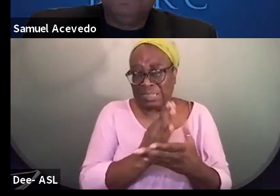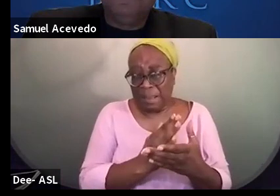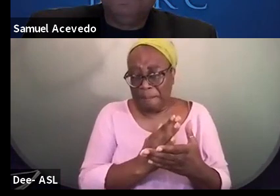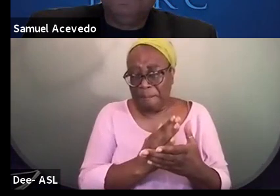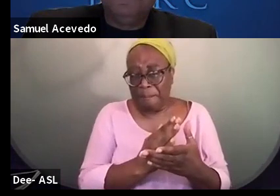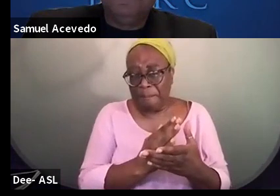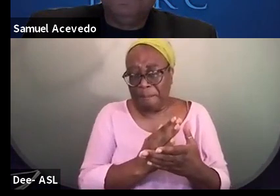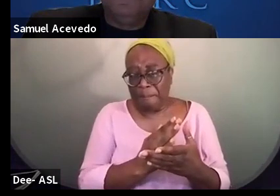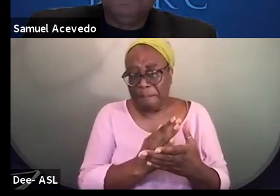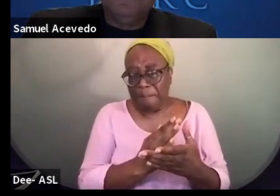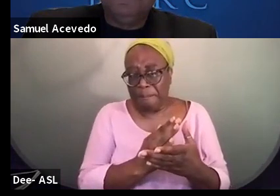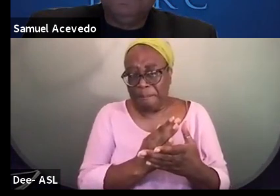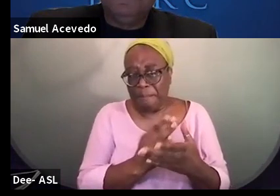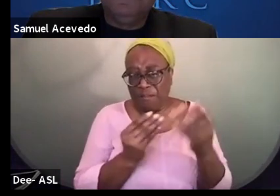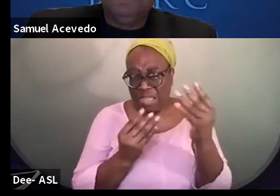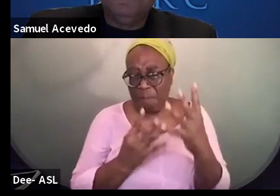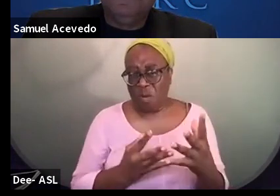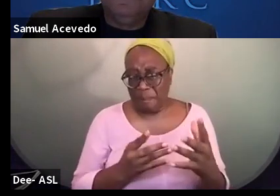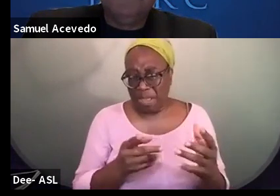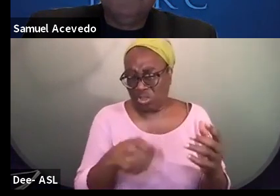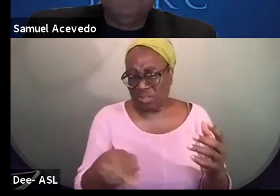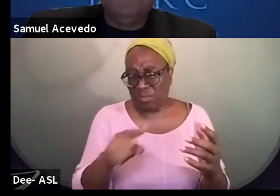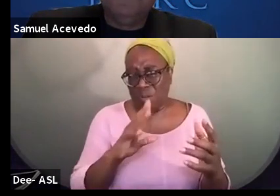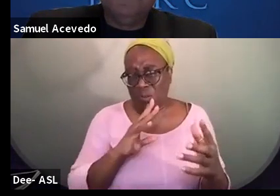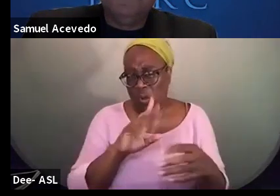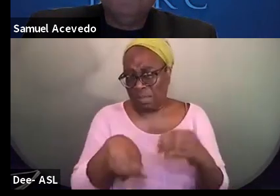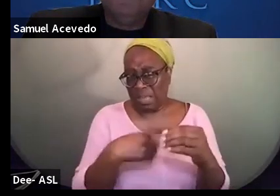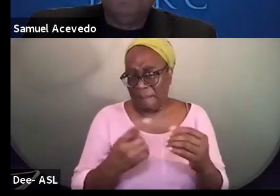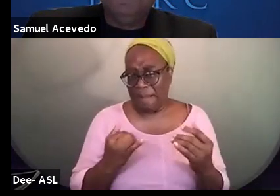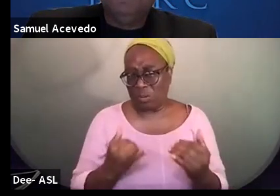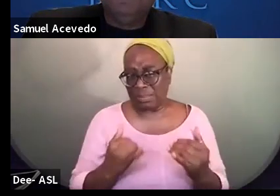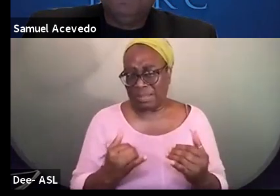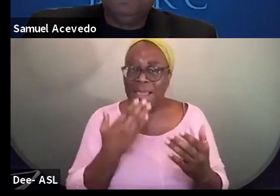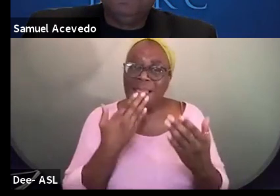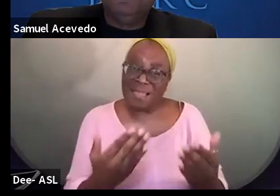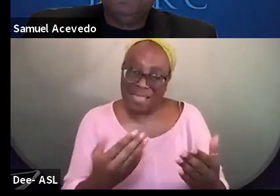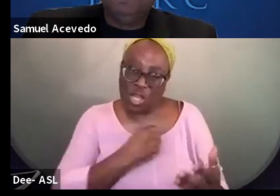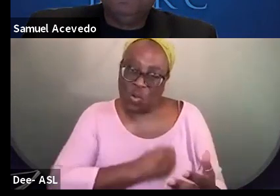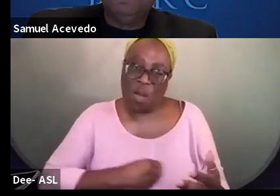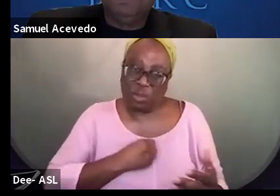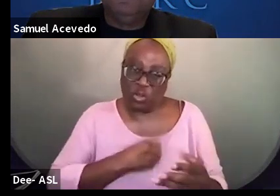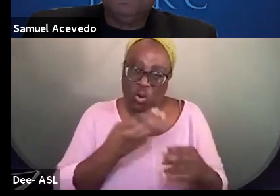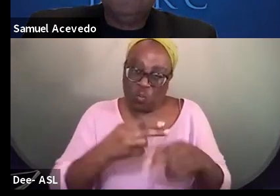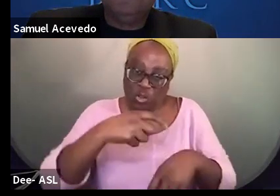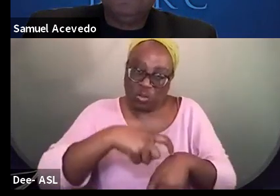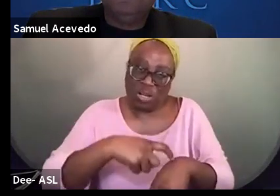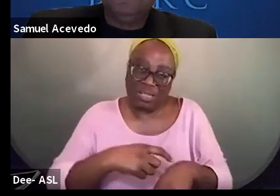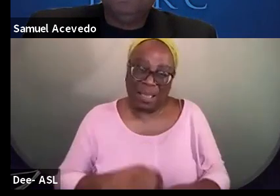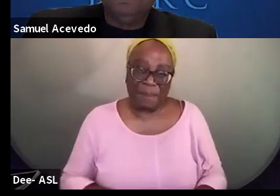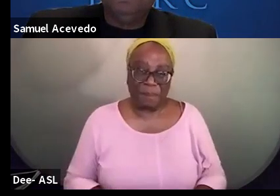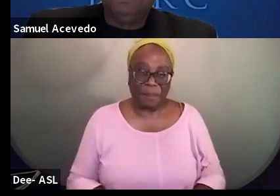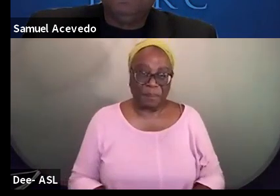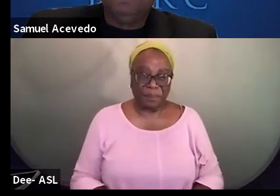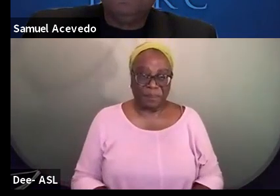this information that you're talking about. So thank you, and I'm sorry we're short on time. Thank you very